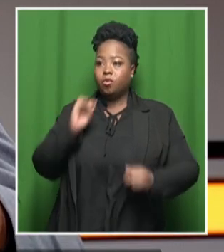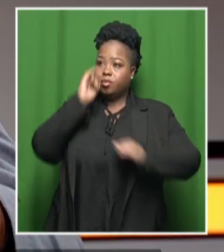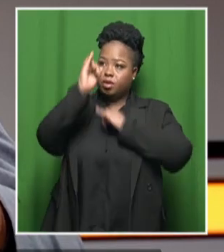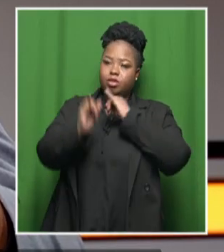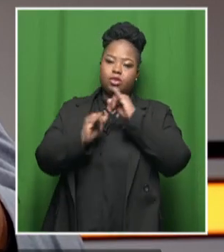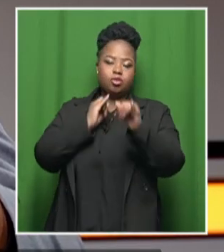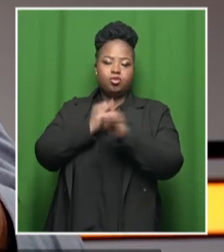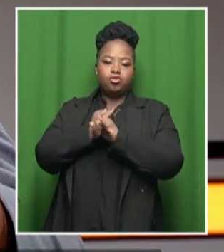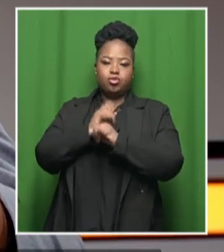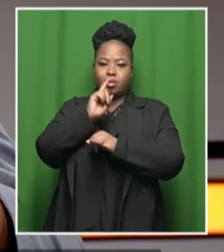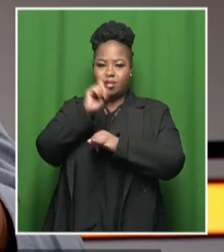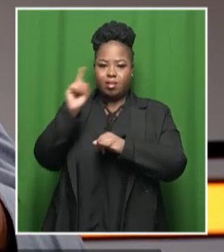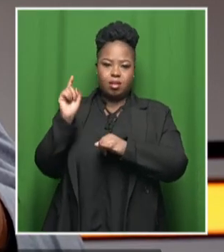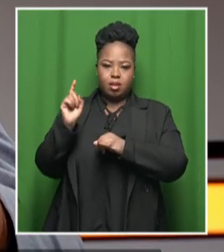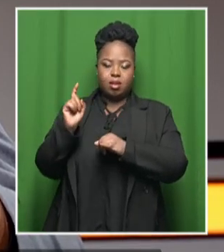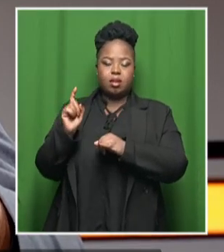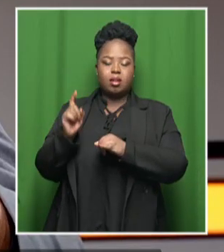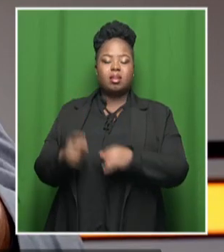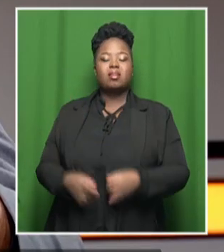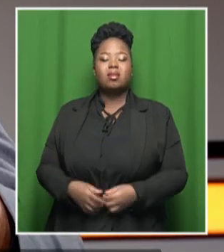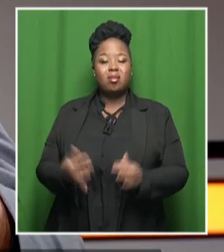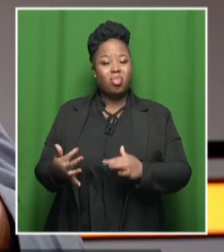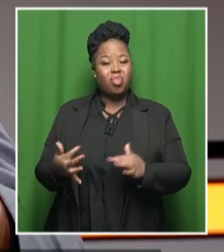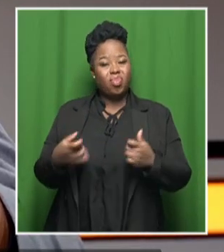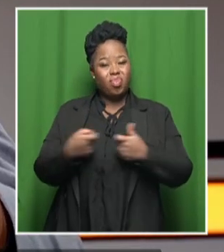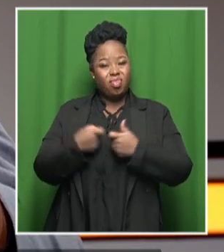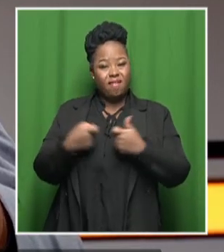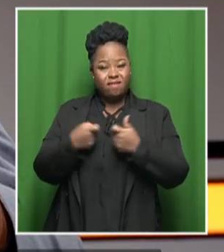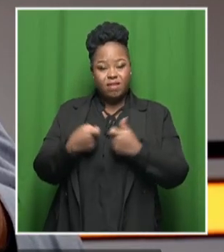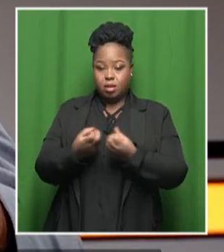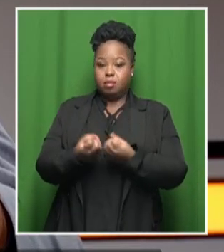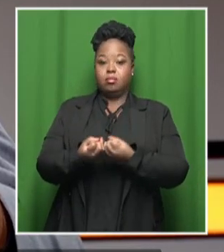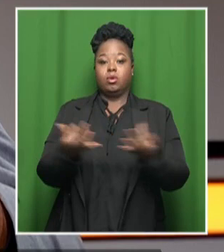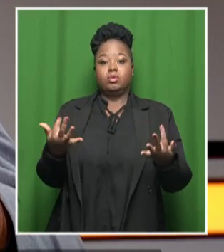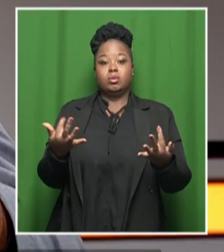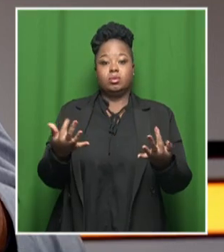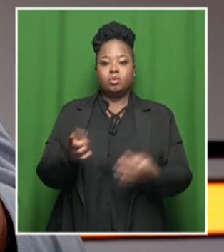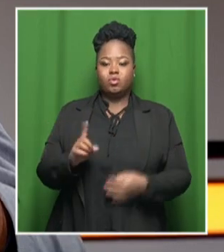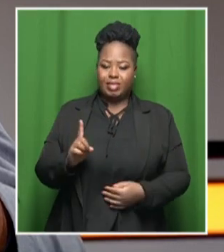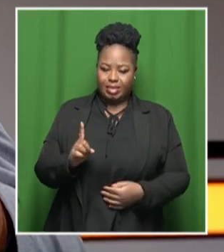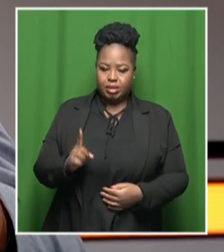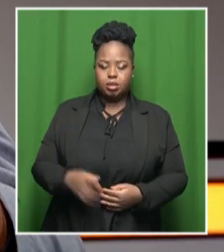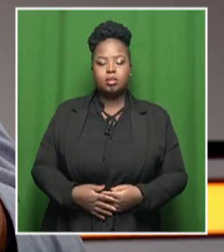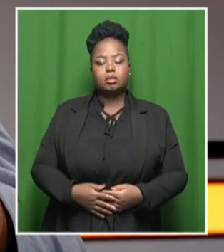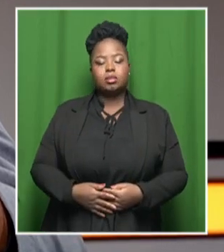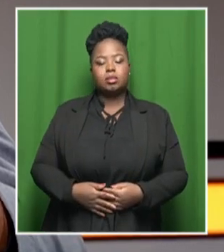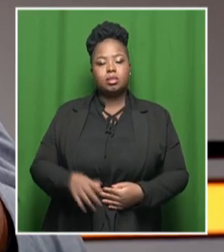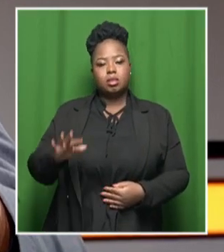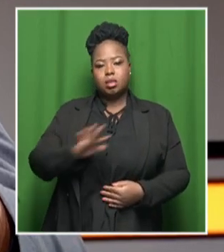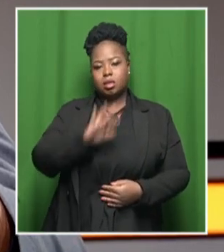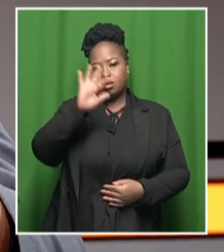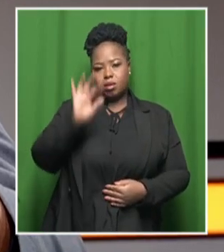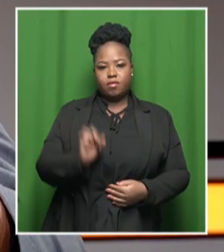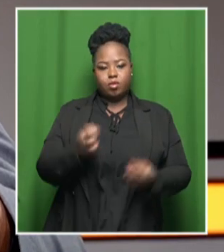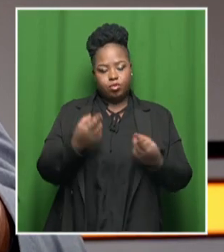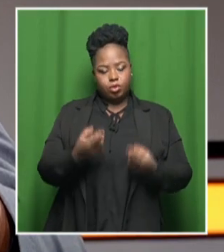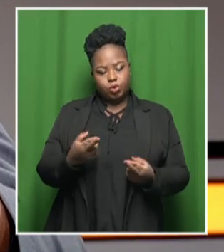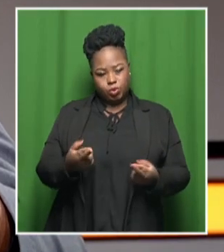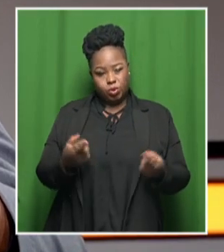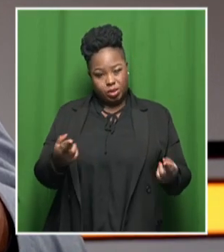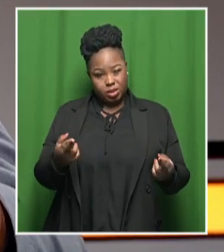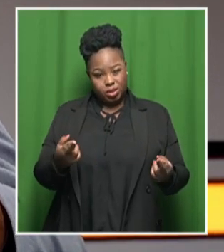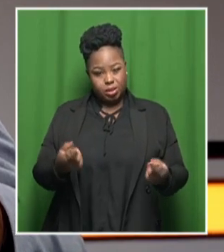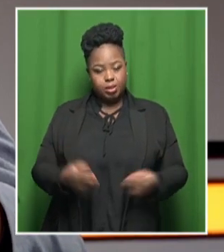international players is about mainly the African resources,